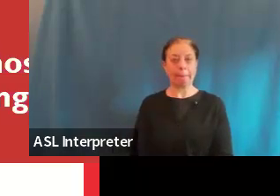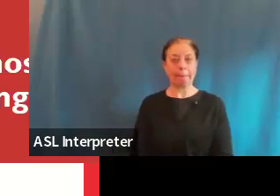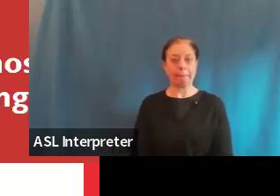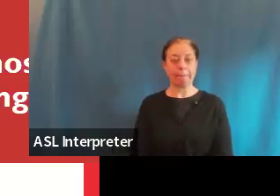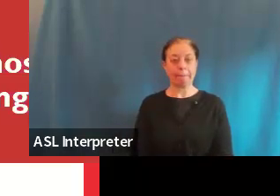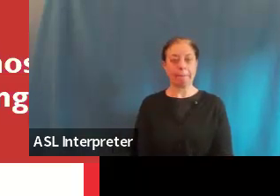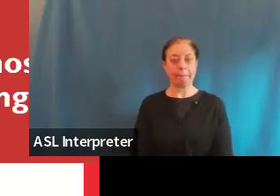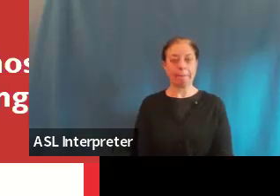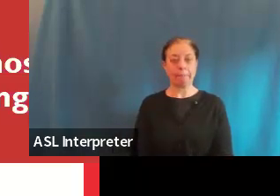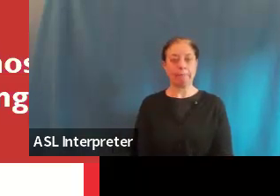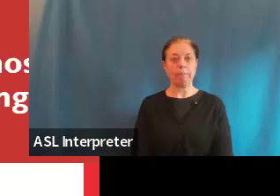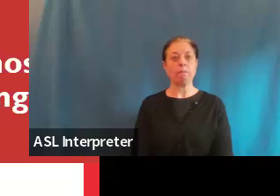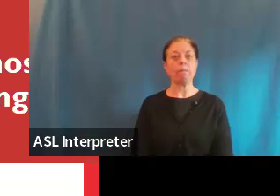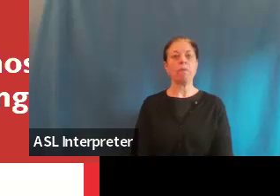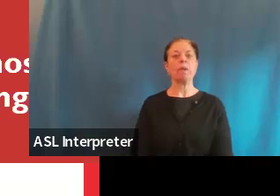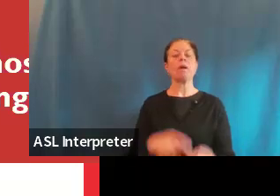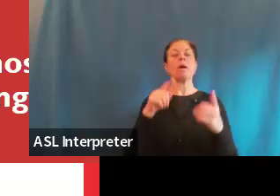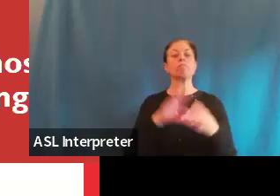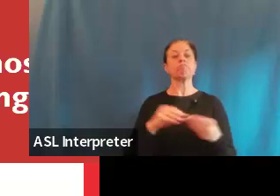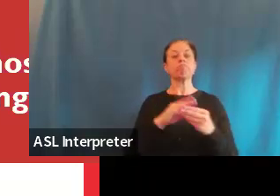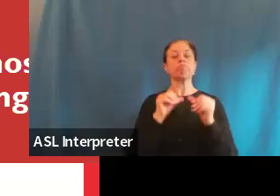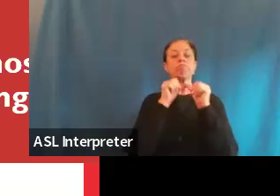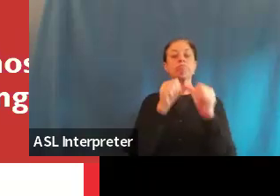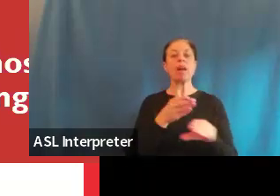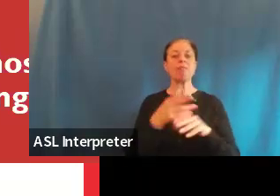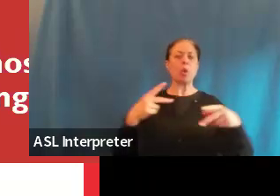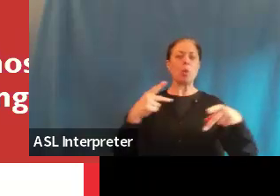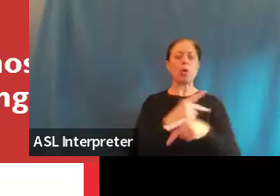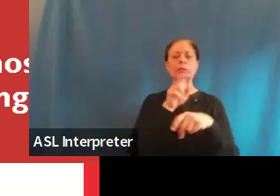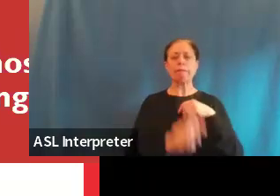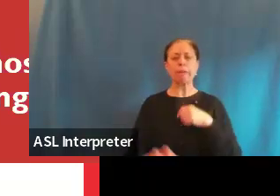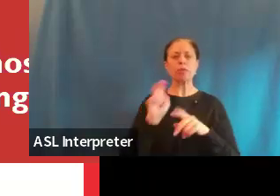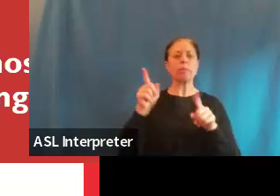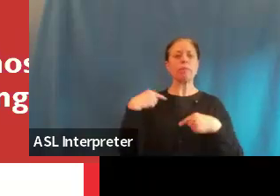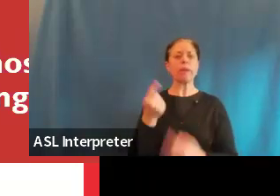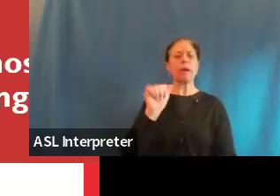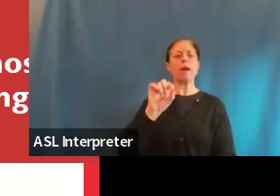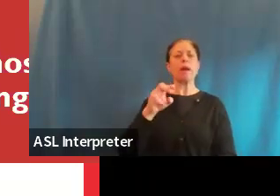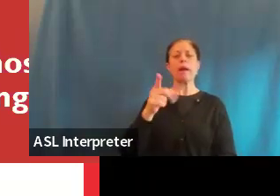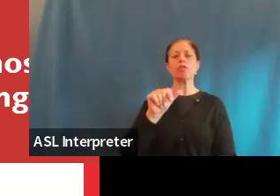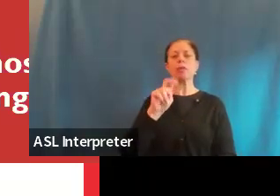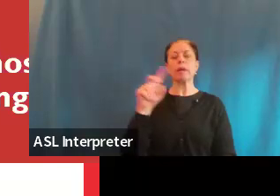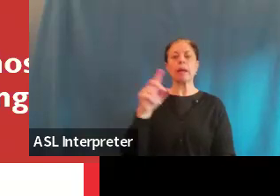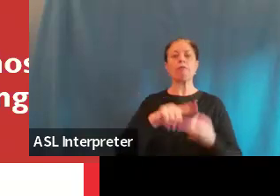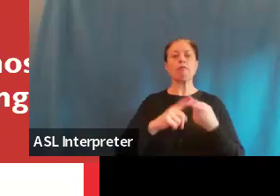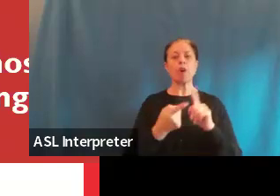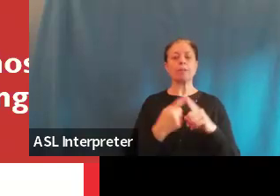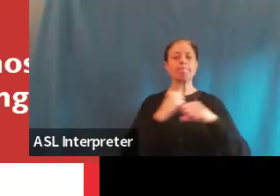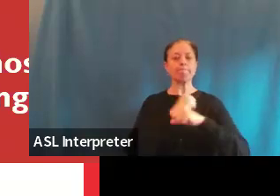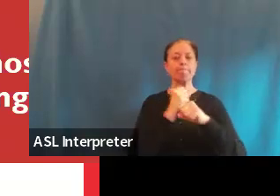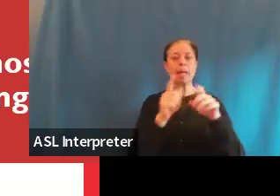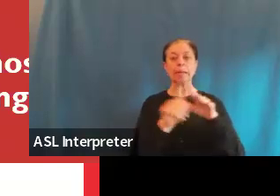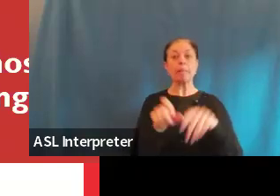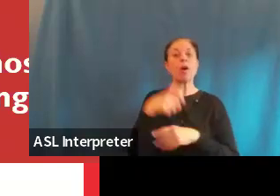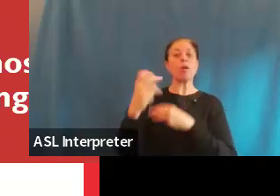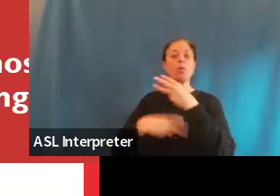The popular thriller webtoon continues. After the worst field trip ever, Ashlyn and her friends now spend nights fighting to escape an alternate world